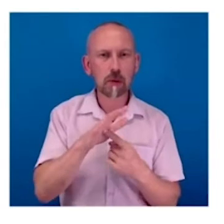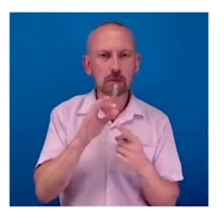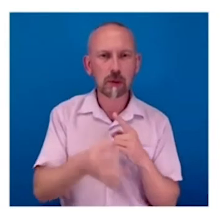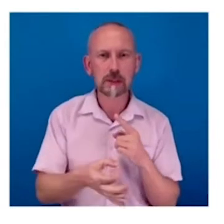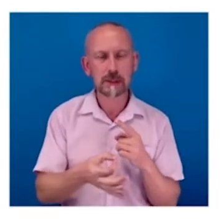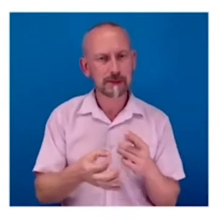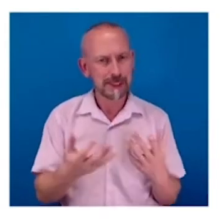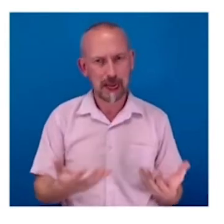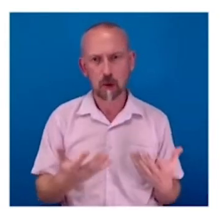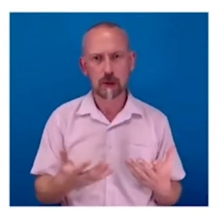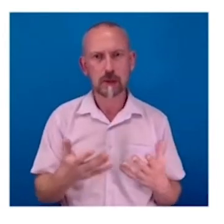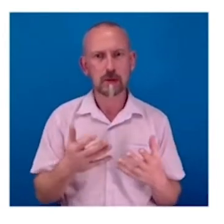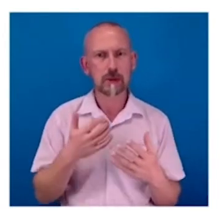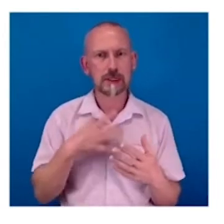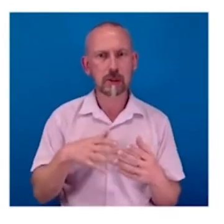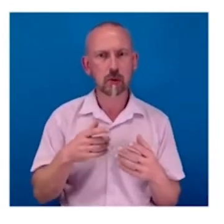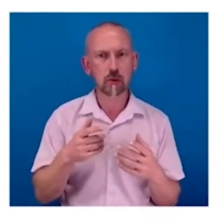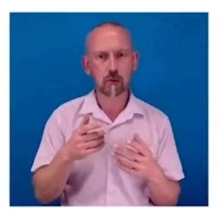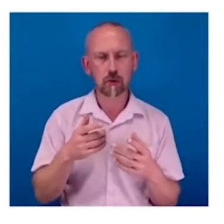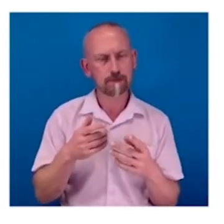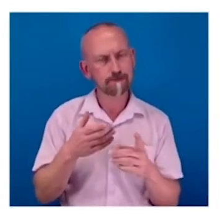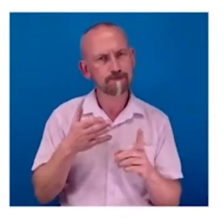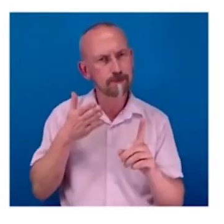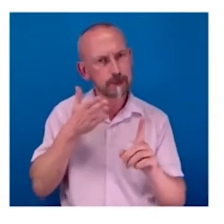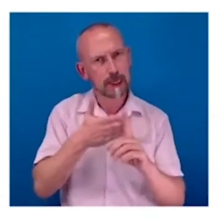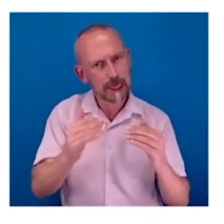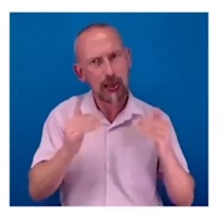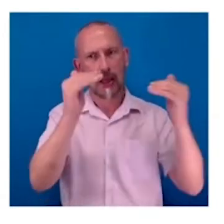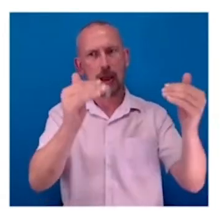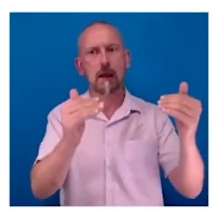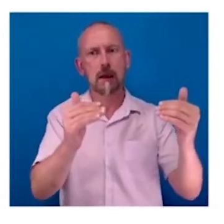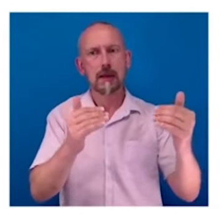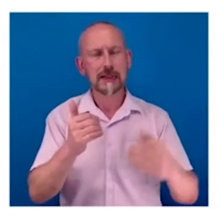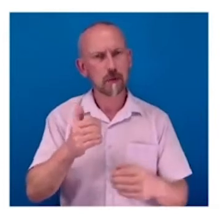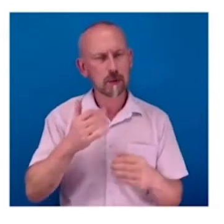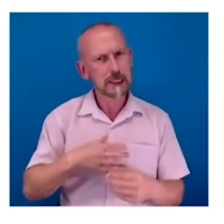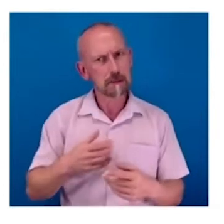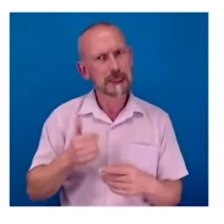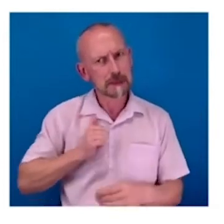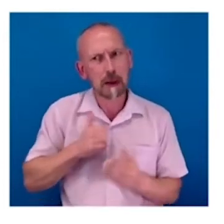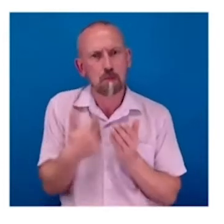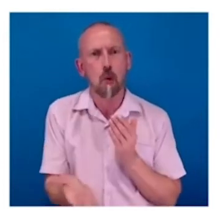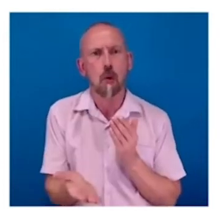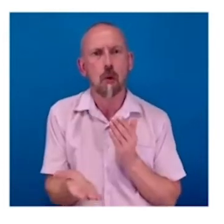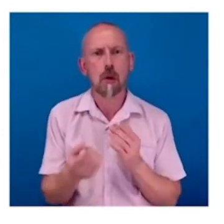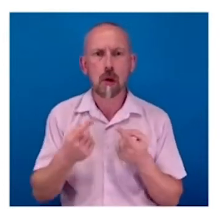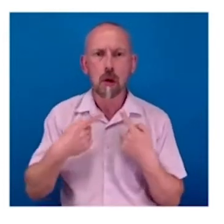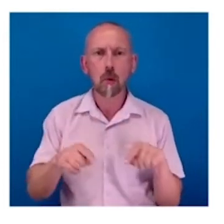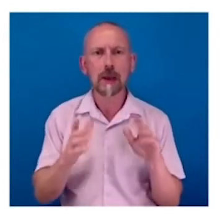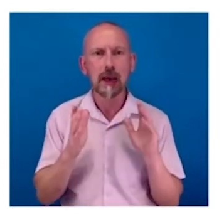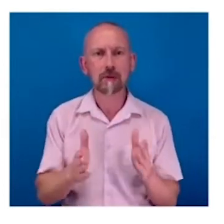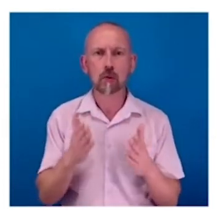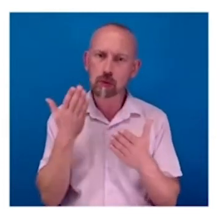the expectation. We have to demand from companies